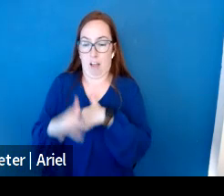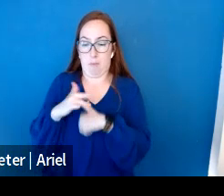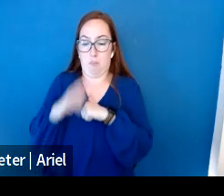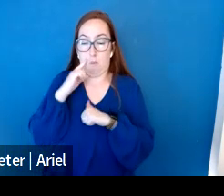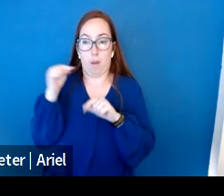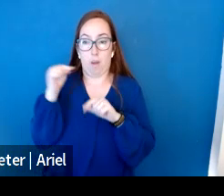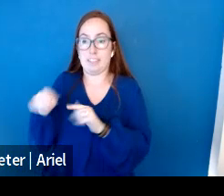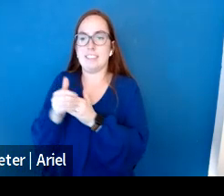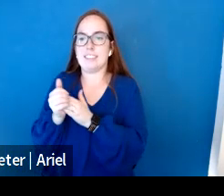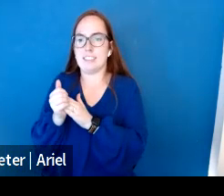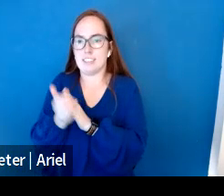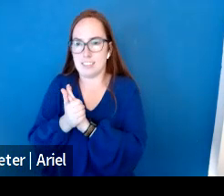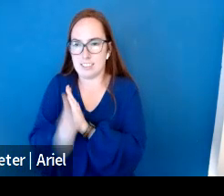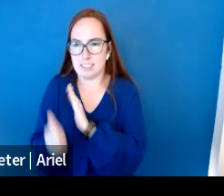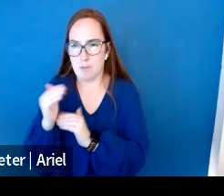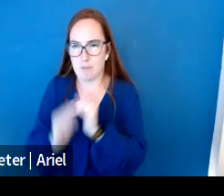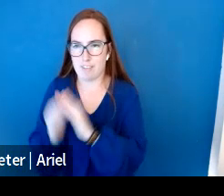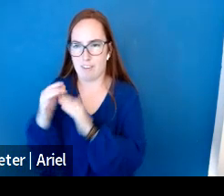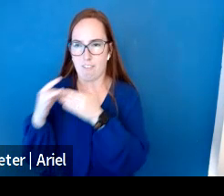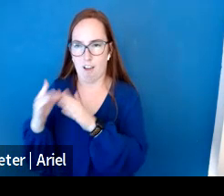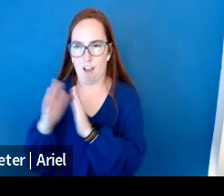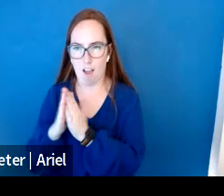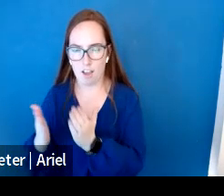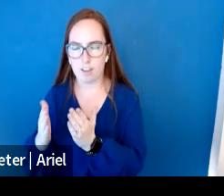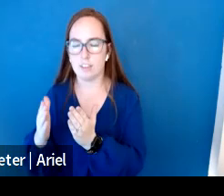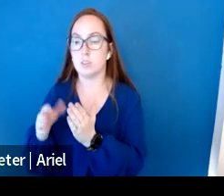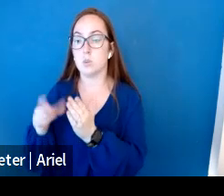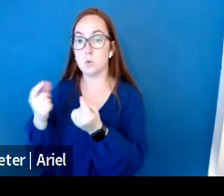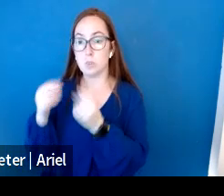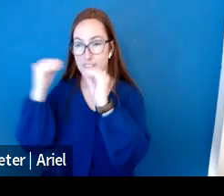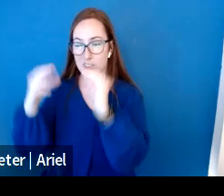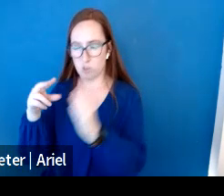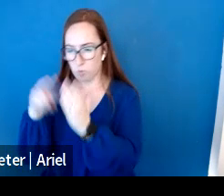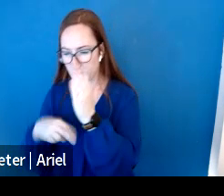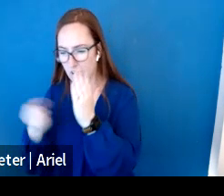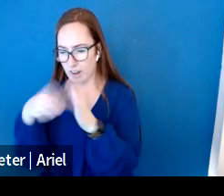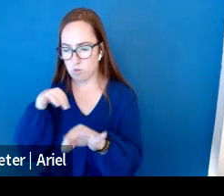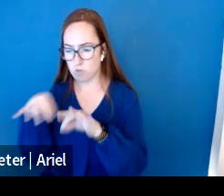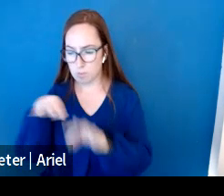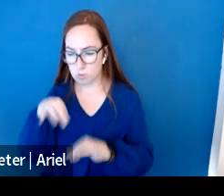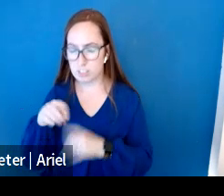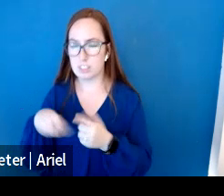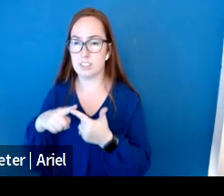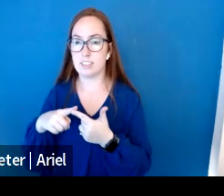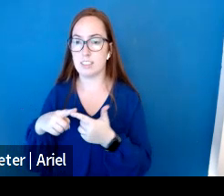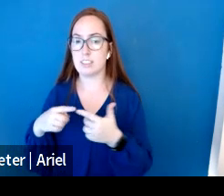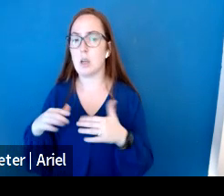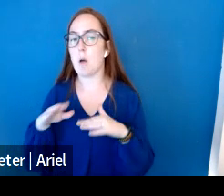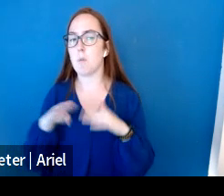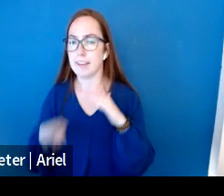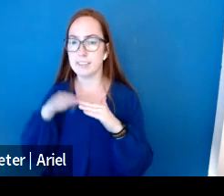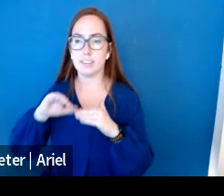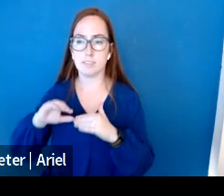building guide. They provide a description for the teacher, the basic steps that are used for the strategy,